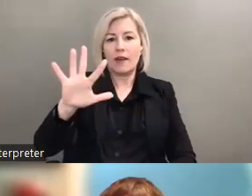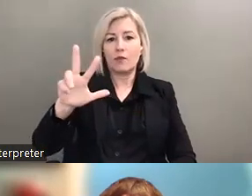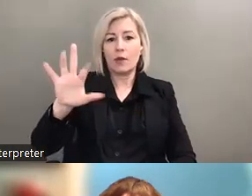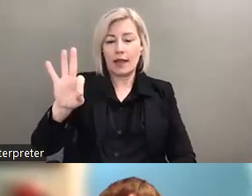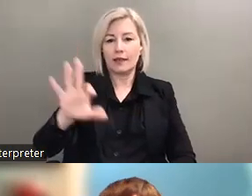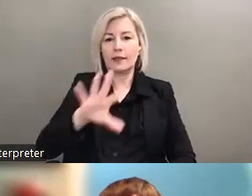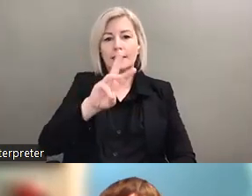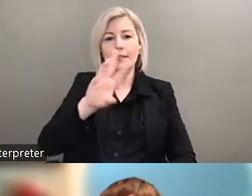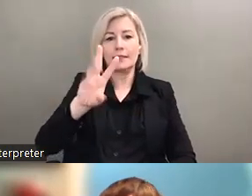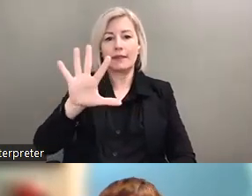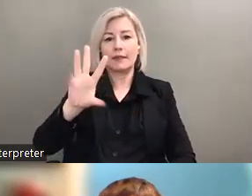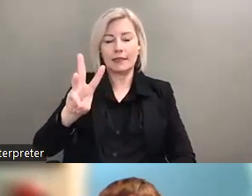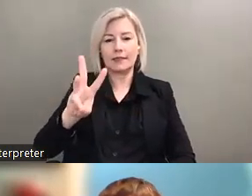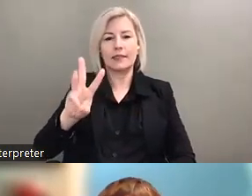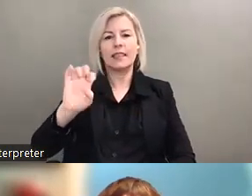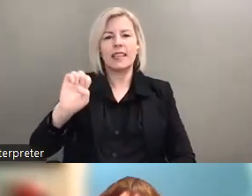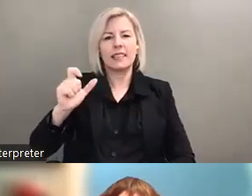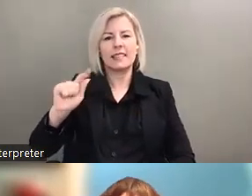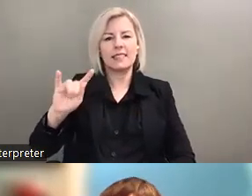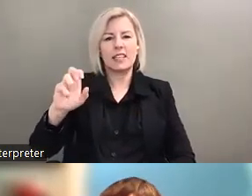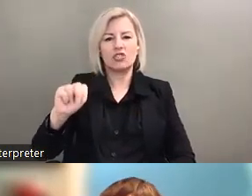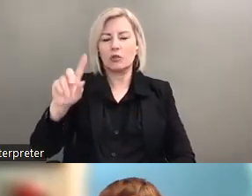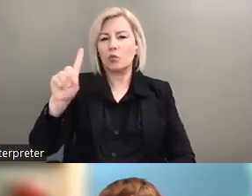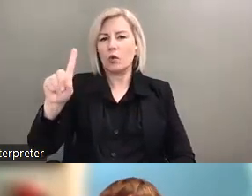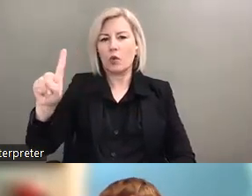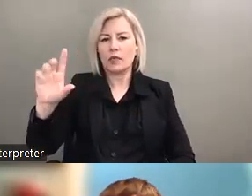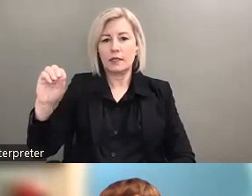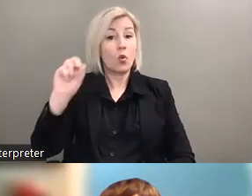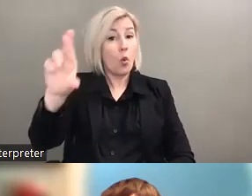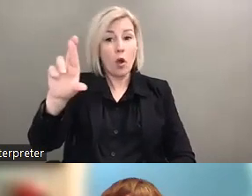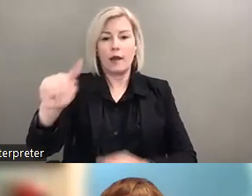410-539-6656, extension 110, or email